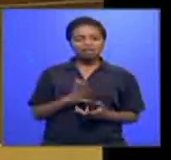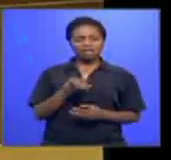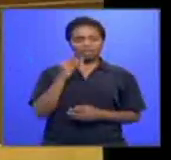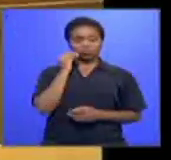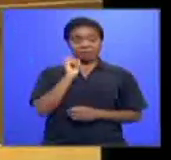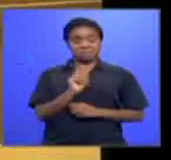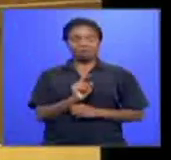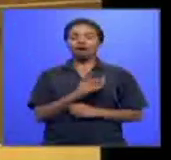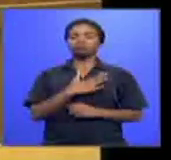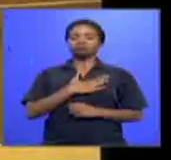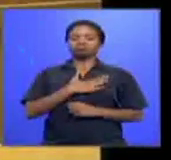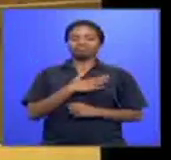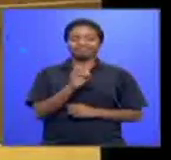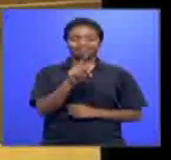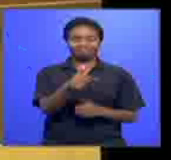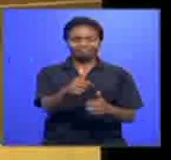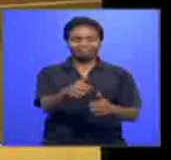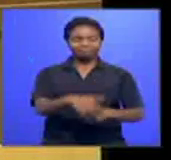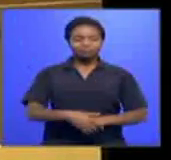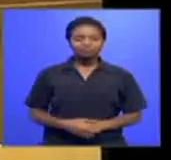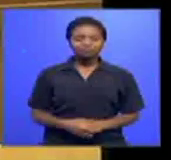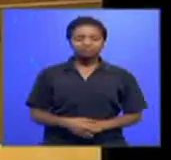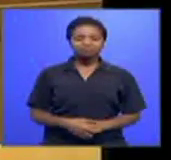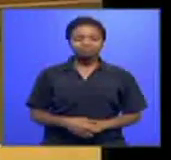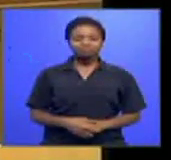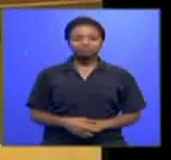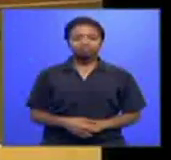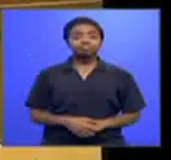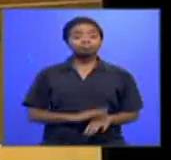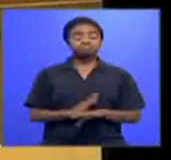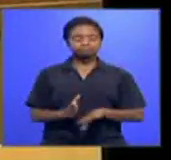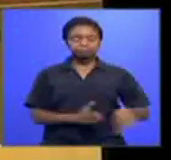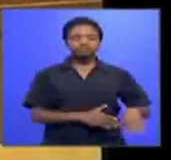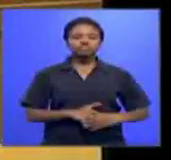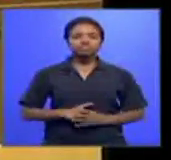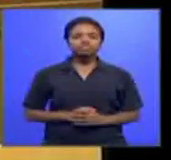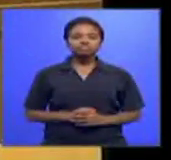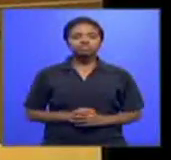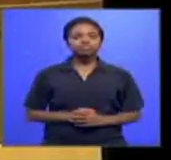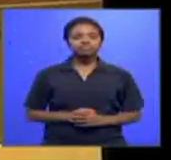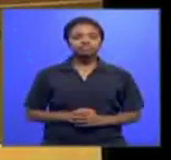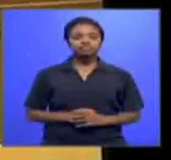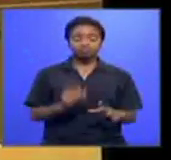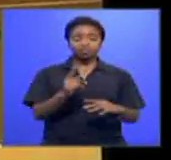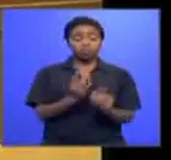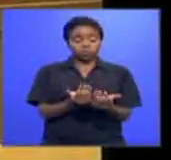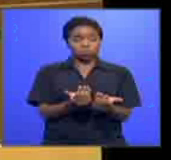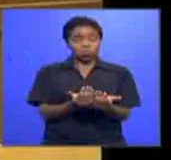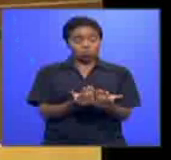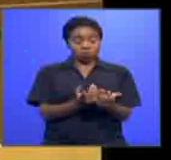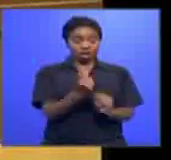Okay. Honorable members, the annual national assessments in our